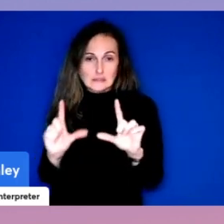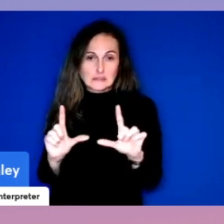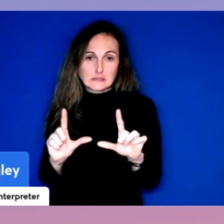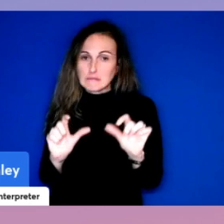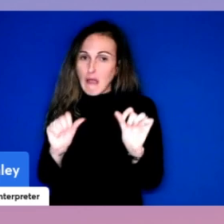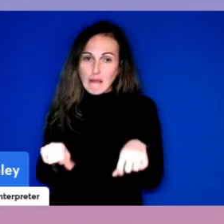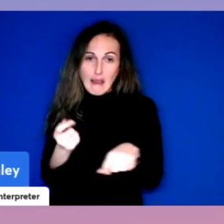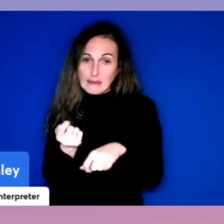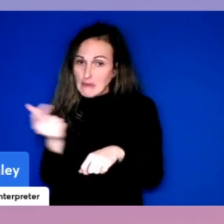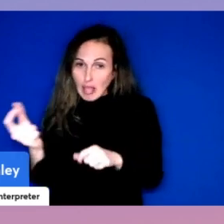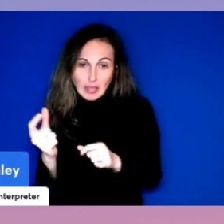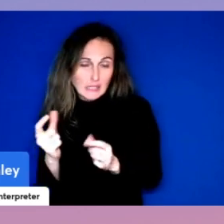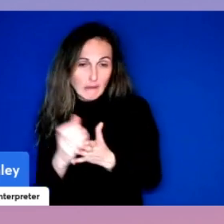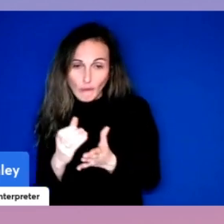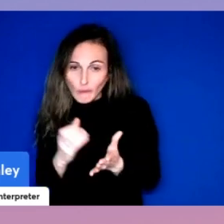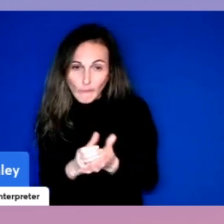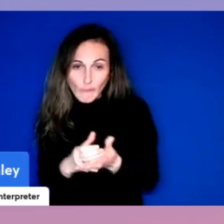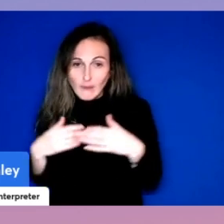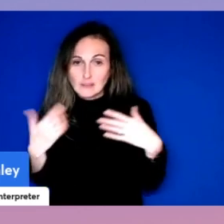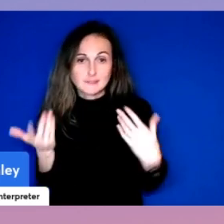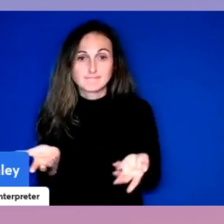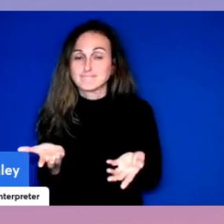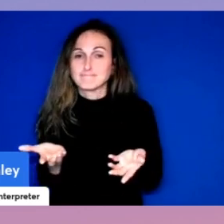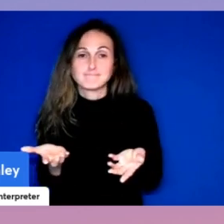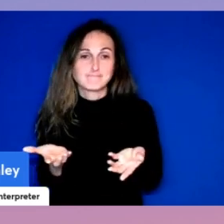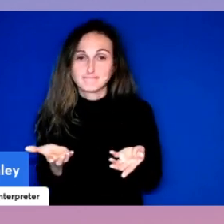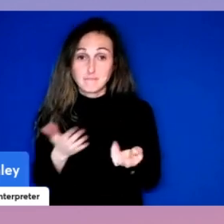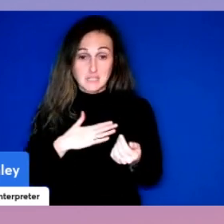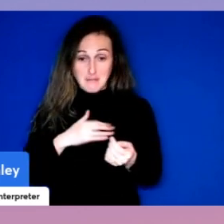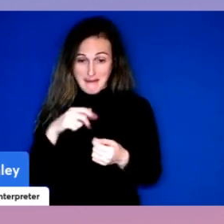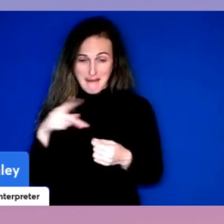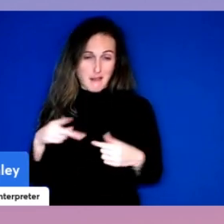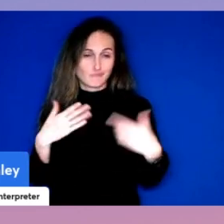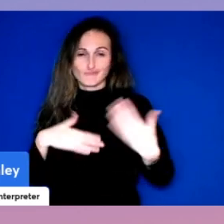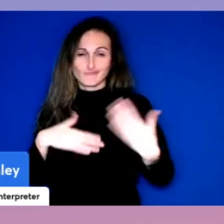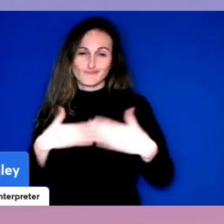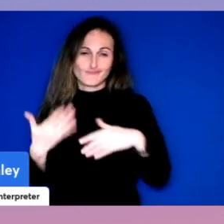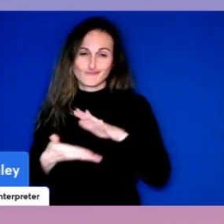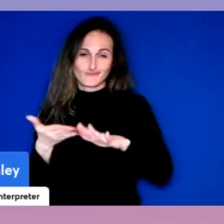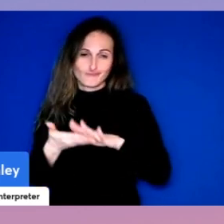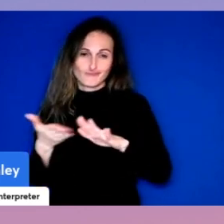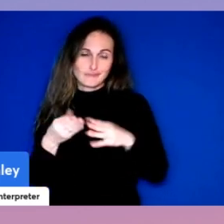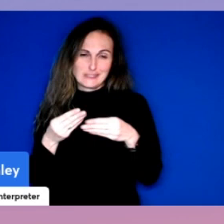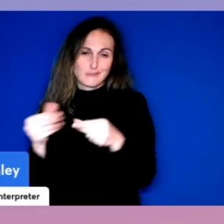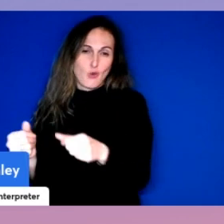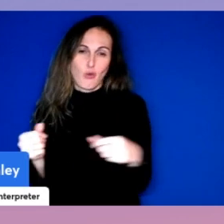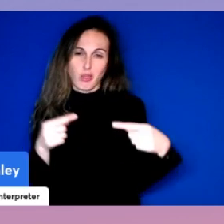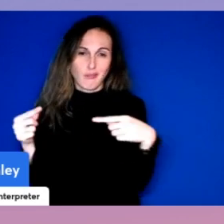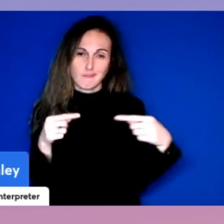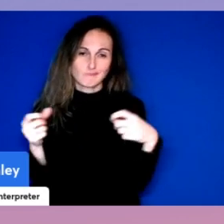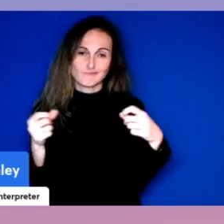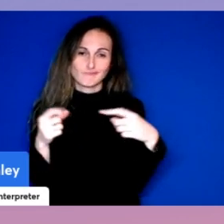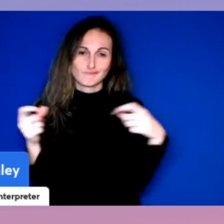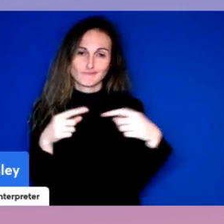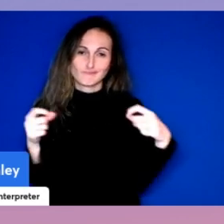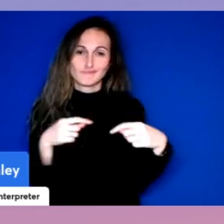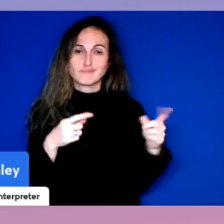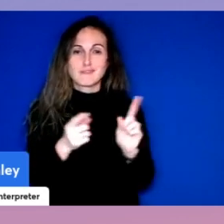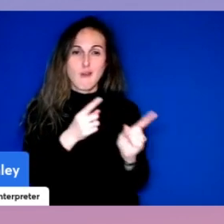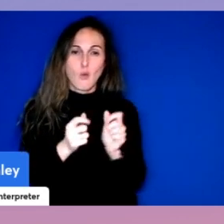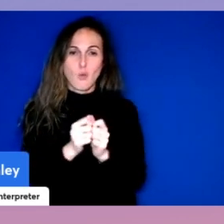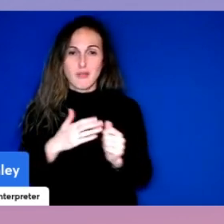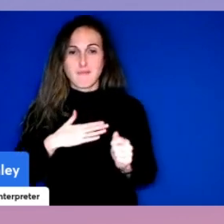can delete a course, and my application is running smoothly, talking to my Mongo database, no